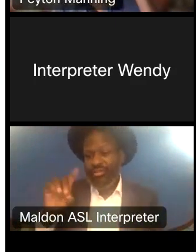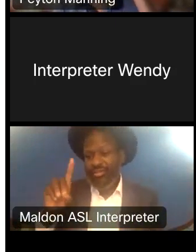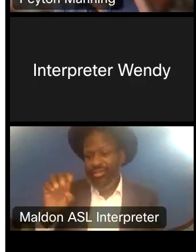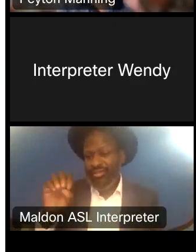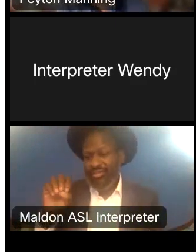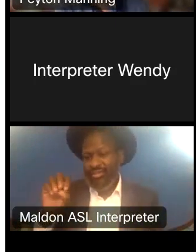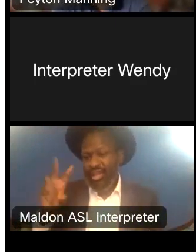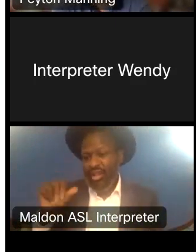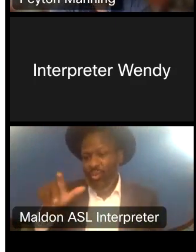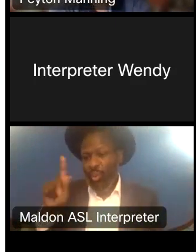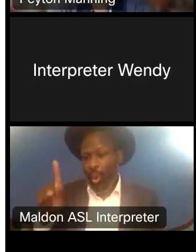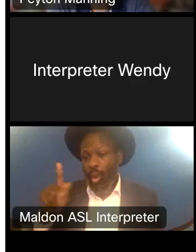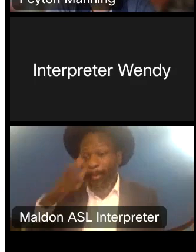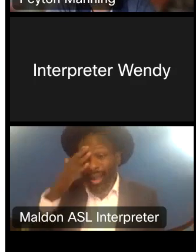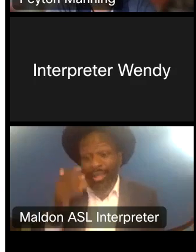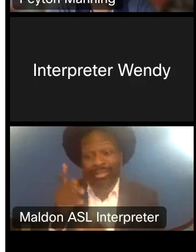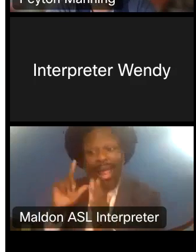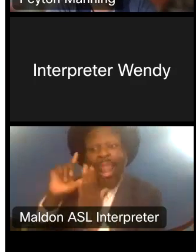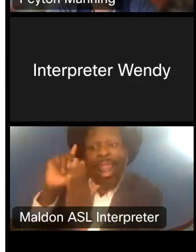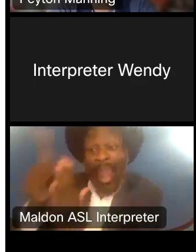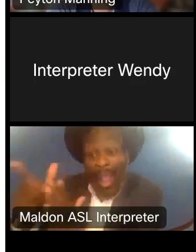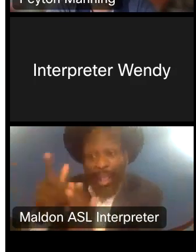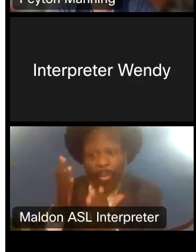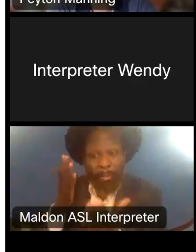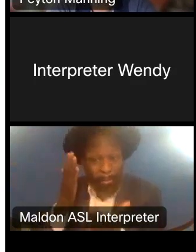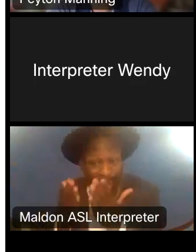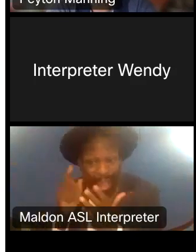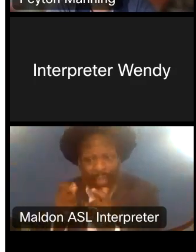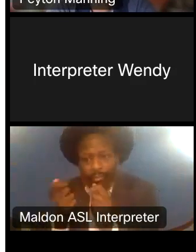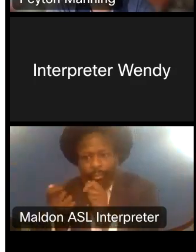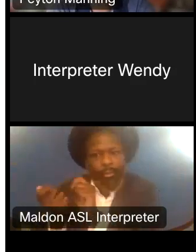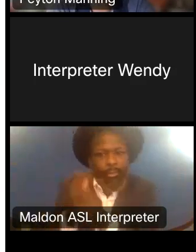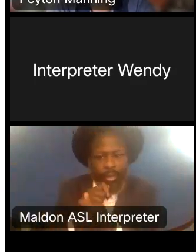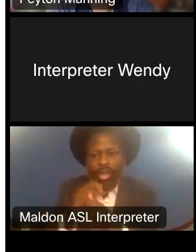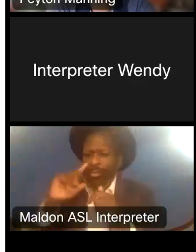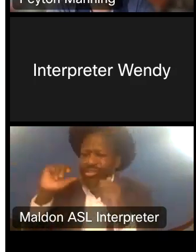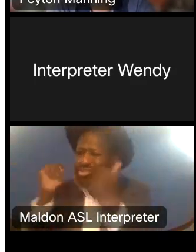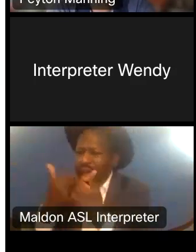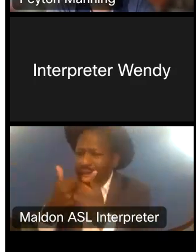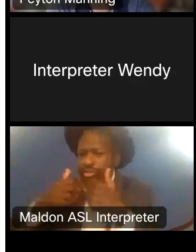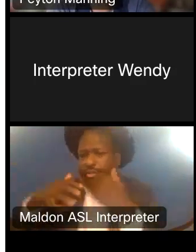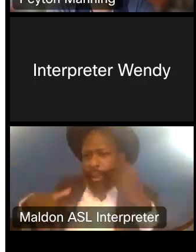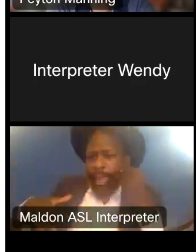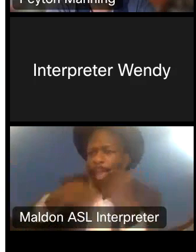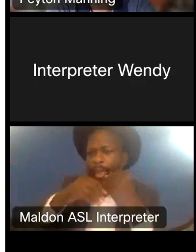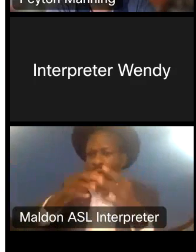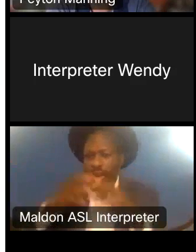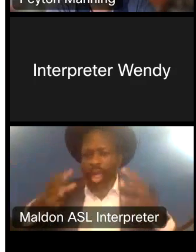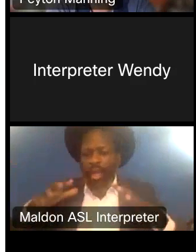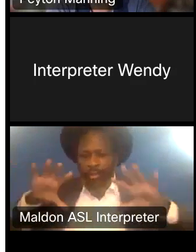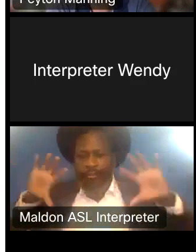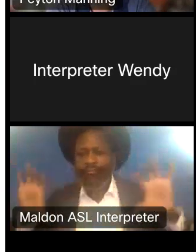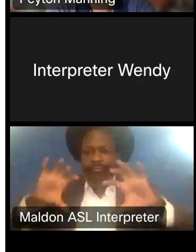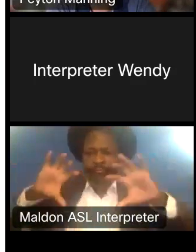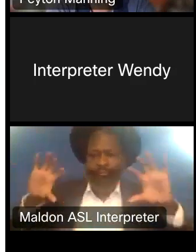to readjust and would be very challenging given that you're adding a lot of landscaping trees on either